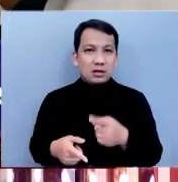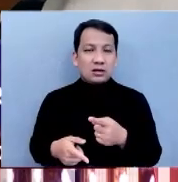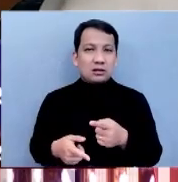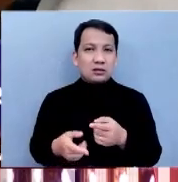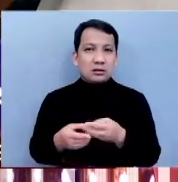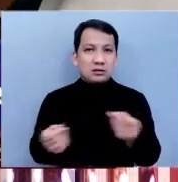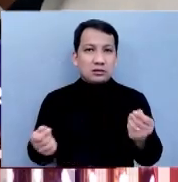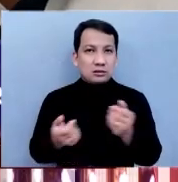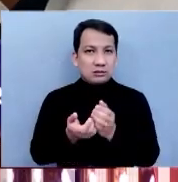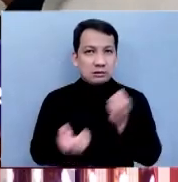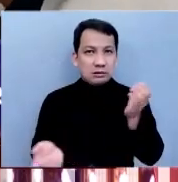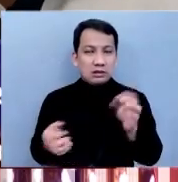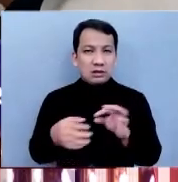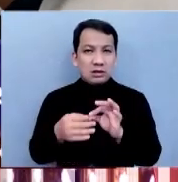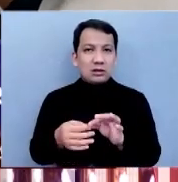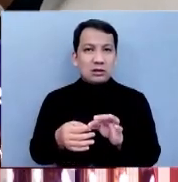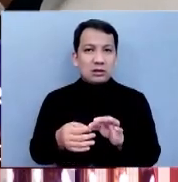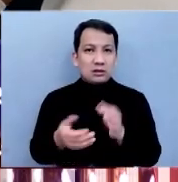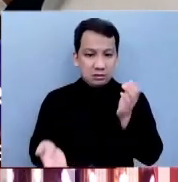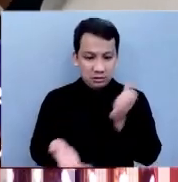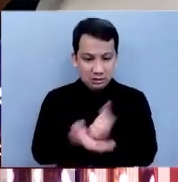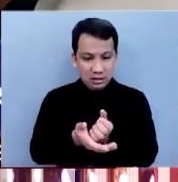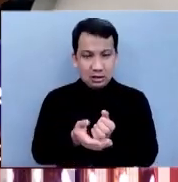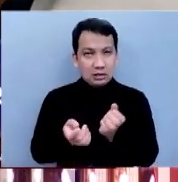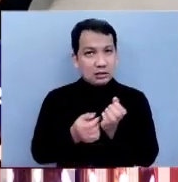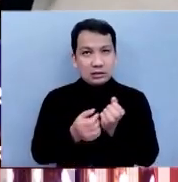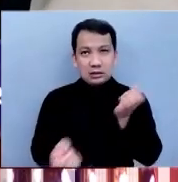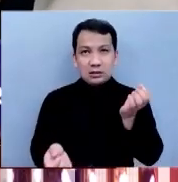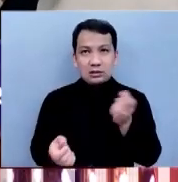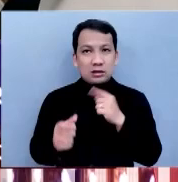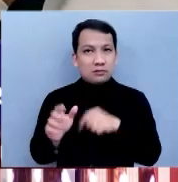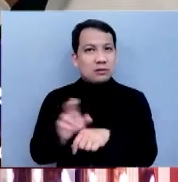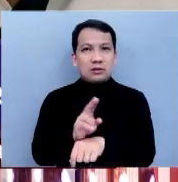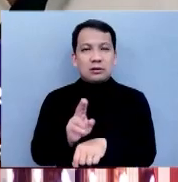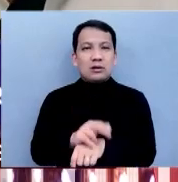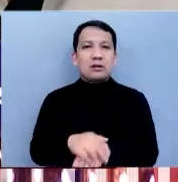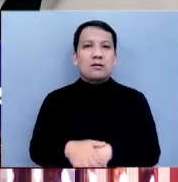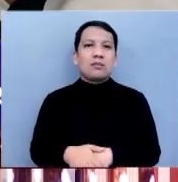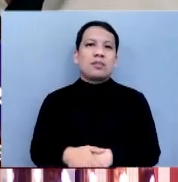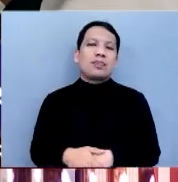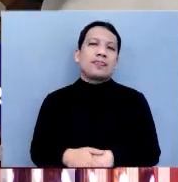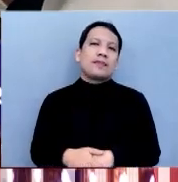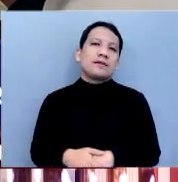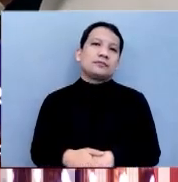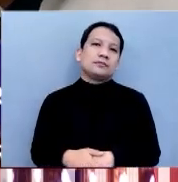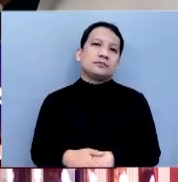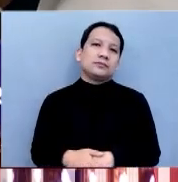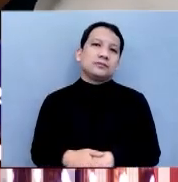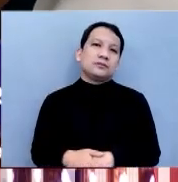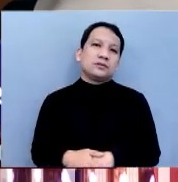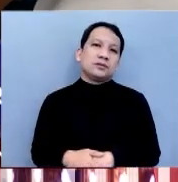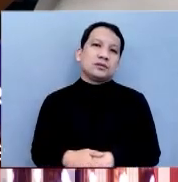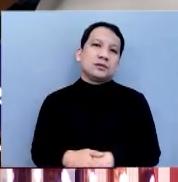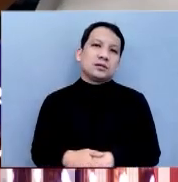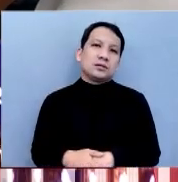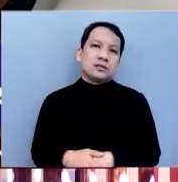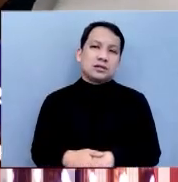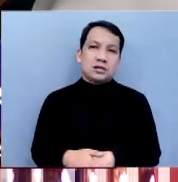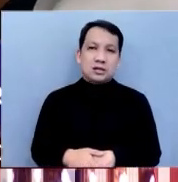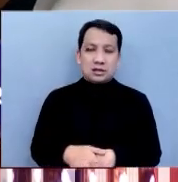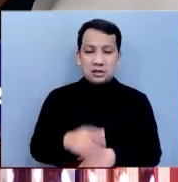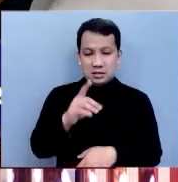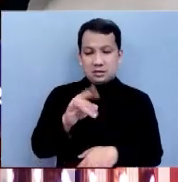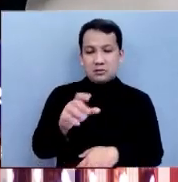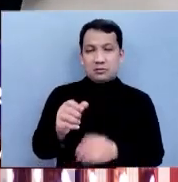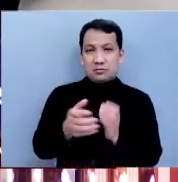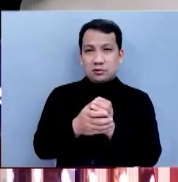na ginamit niya, na nakasaksak yun, para hindi siya magamit. Okay. I mean, demilitarization would